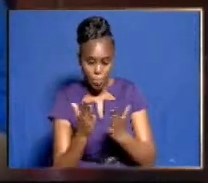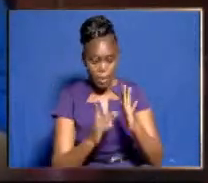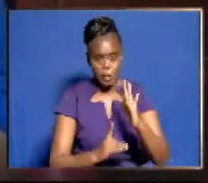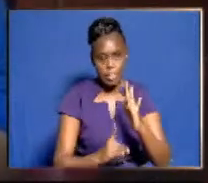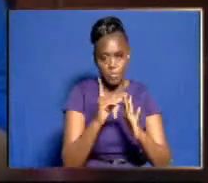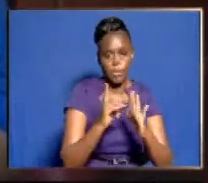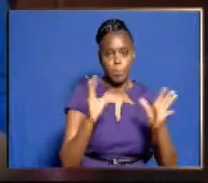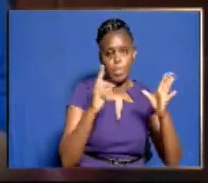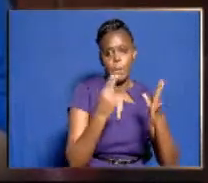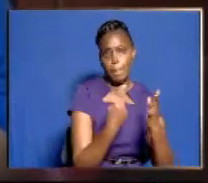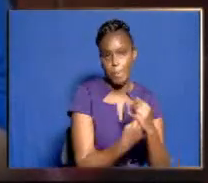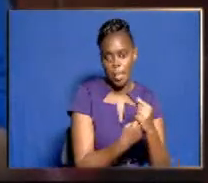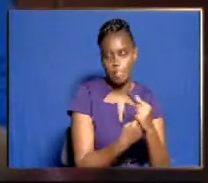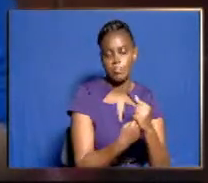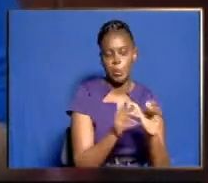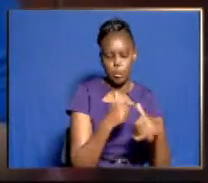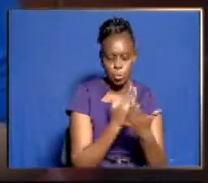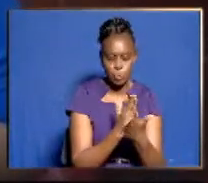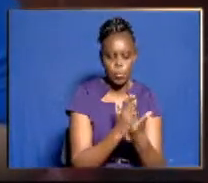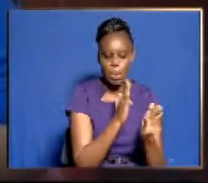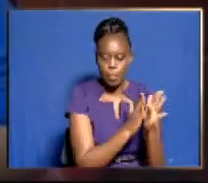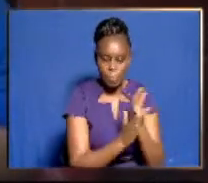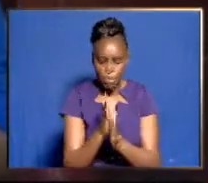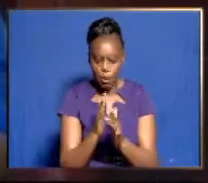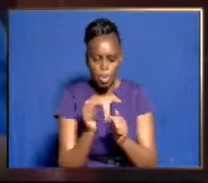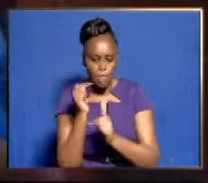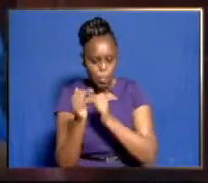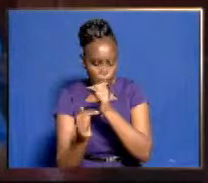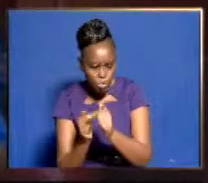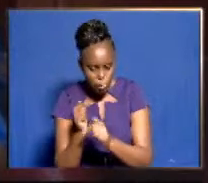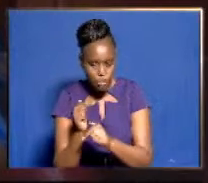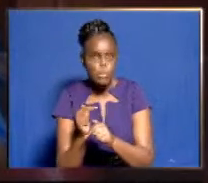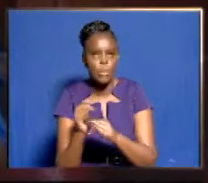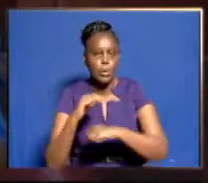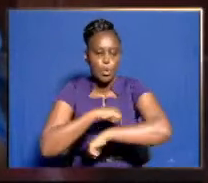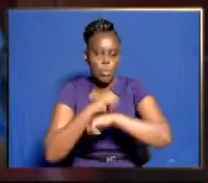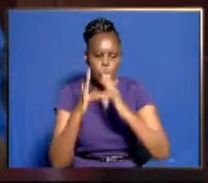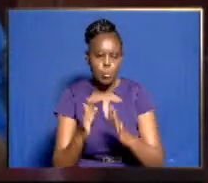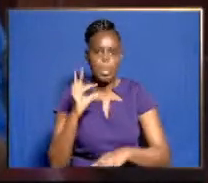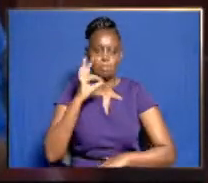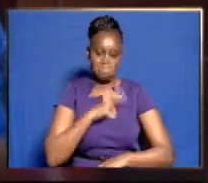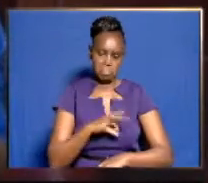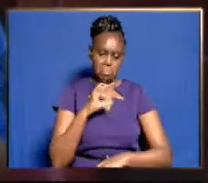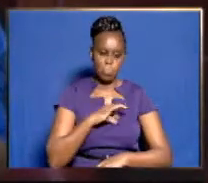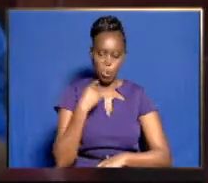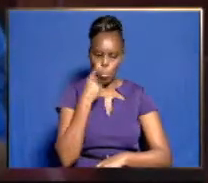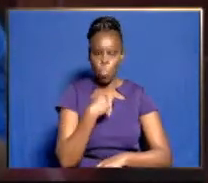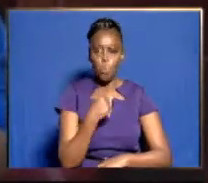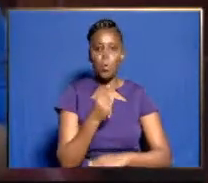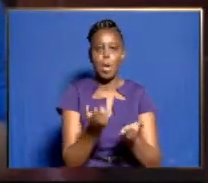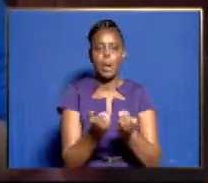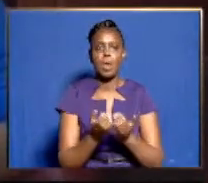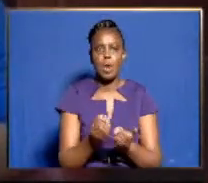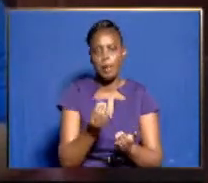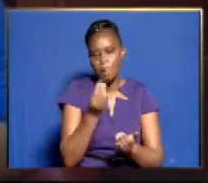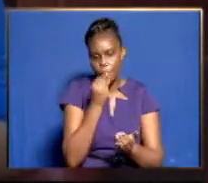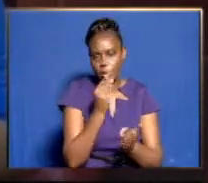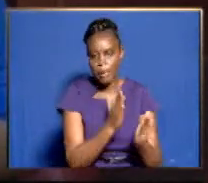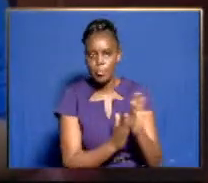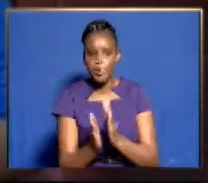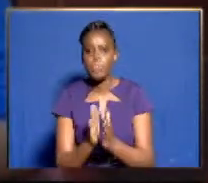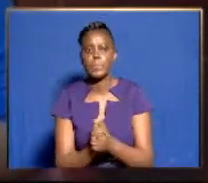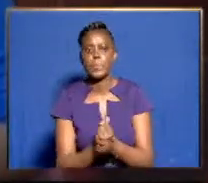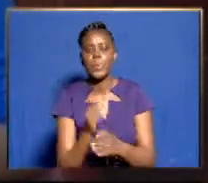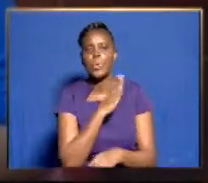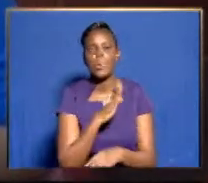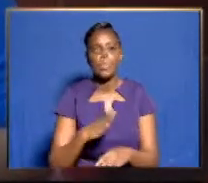development partners on board to ensure this program reaches many, many students who need a school feeding program. Mr. Speaker, the committee